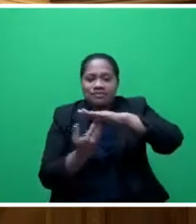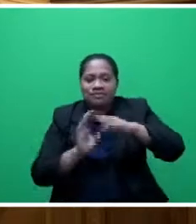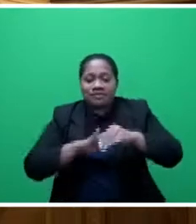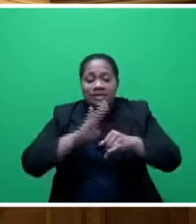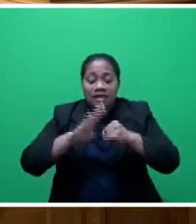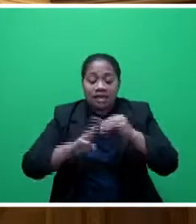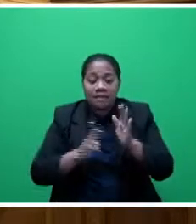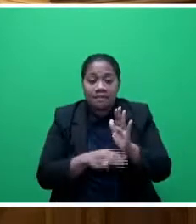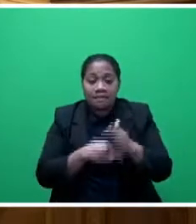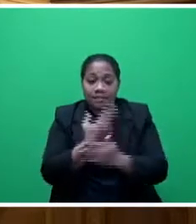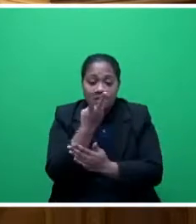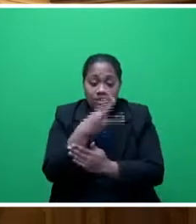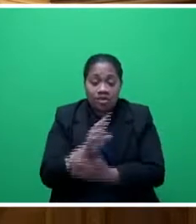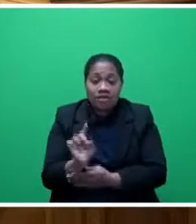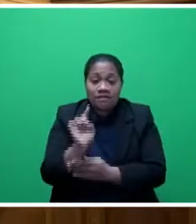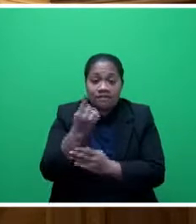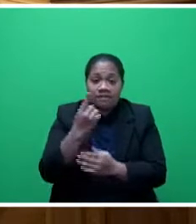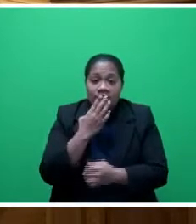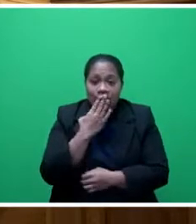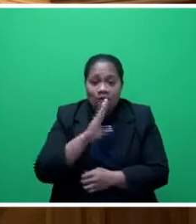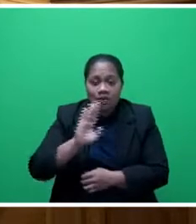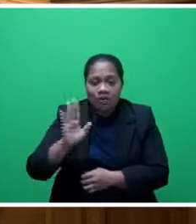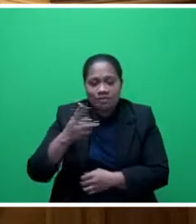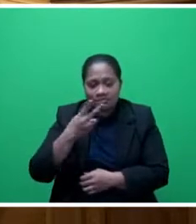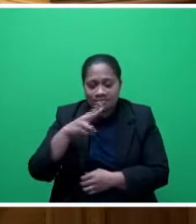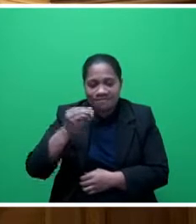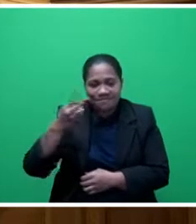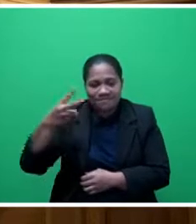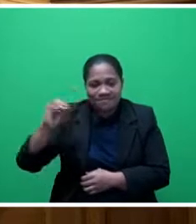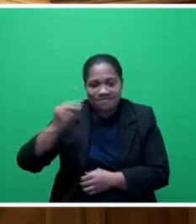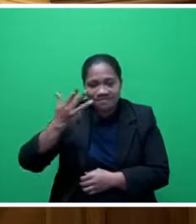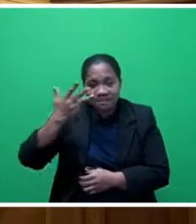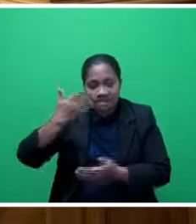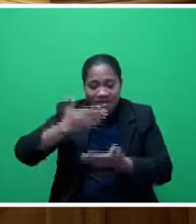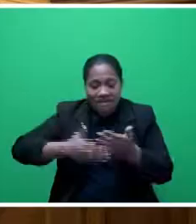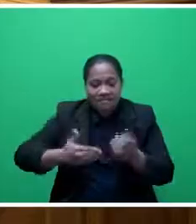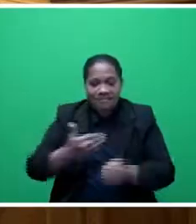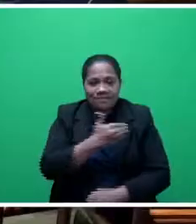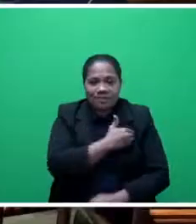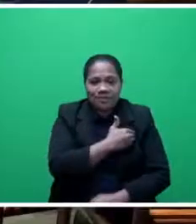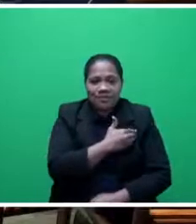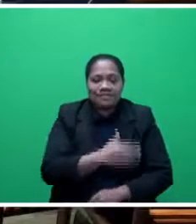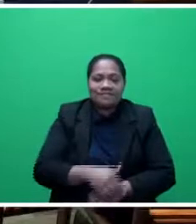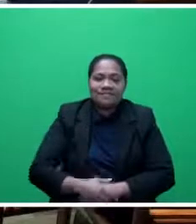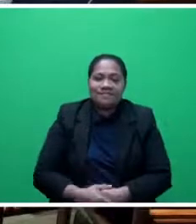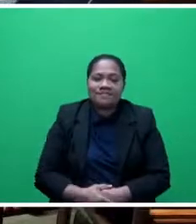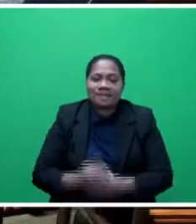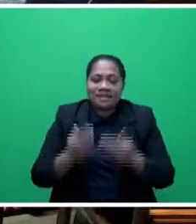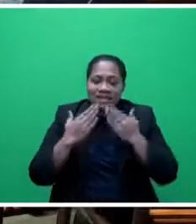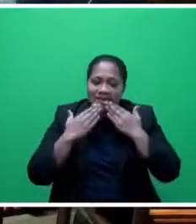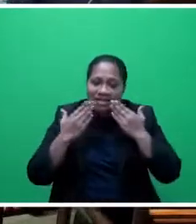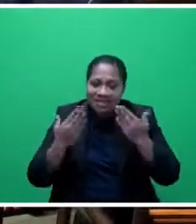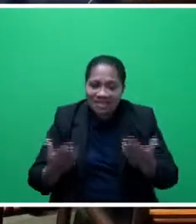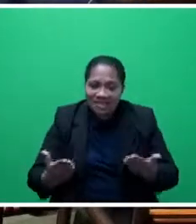31st August 2020 at 9:30 a.m. Thank you.